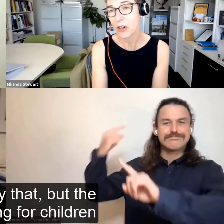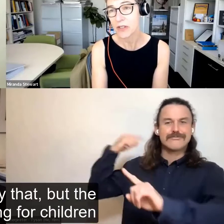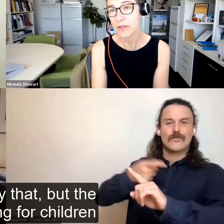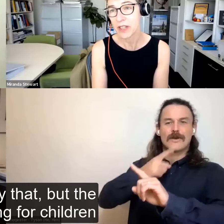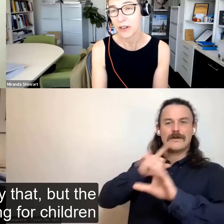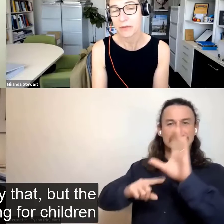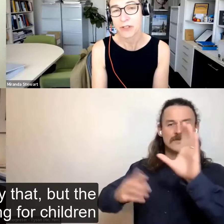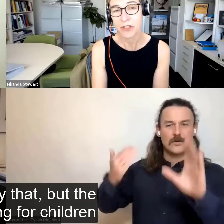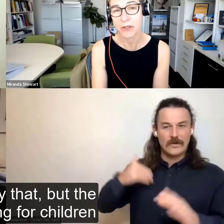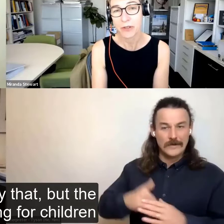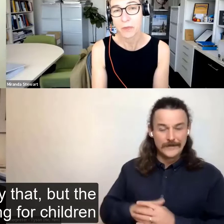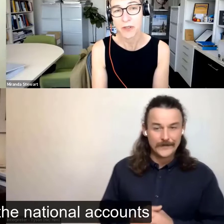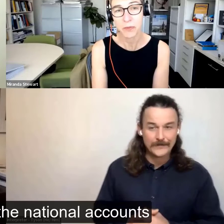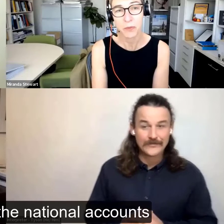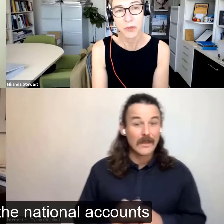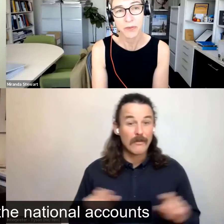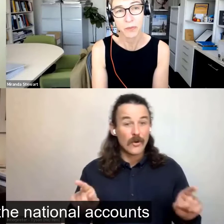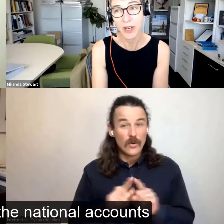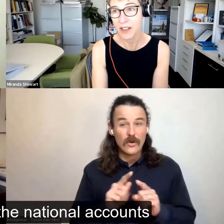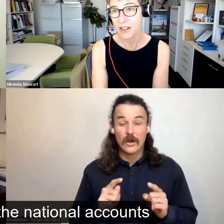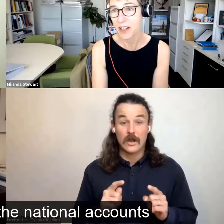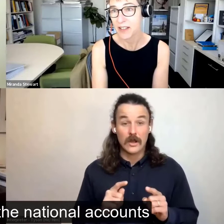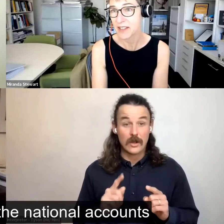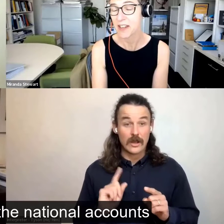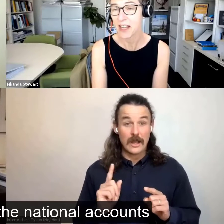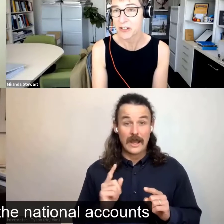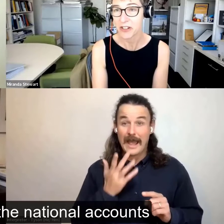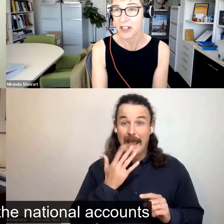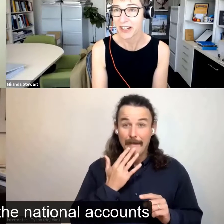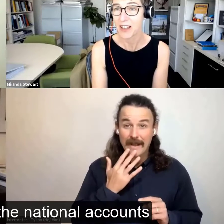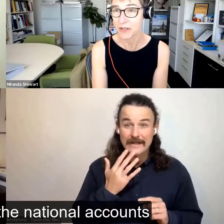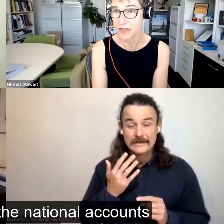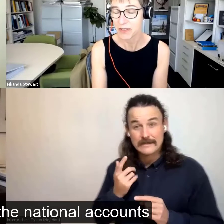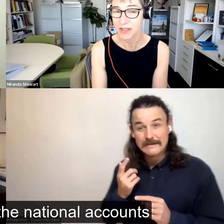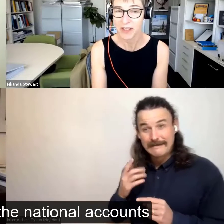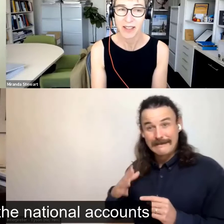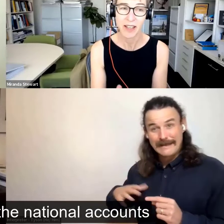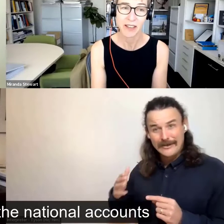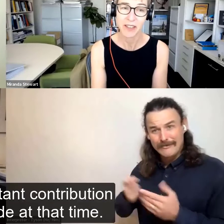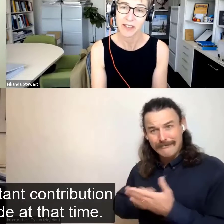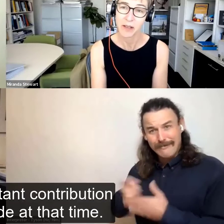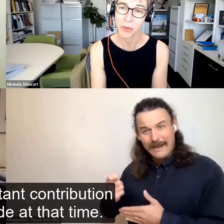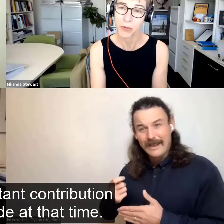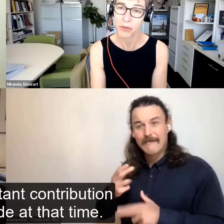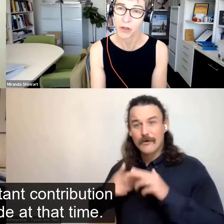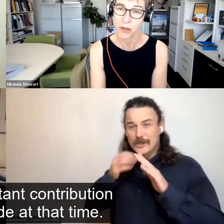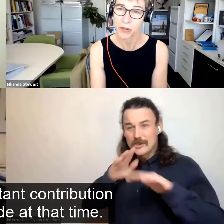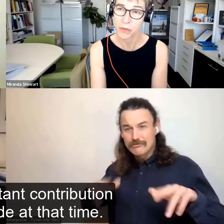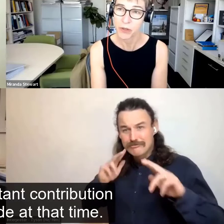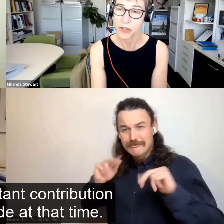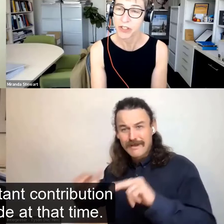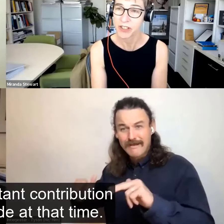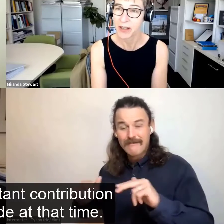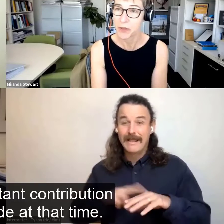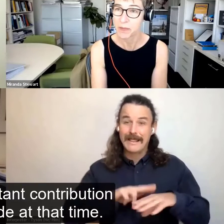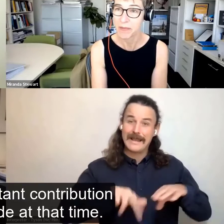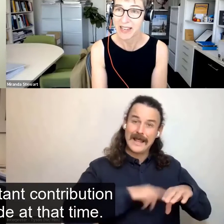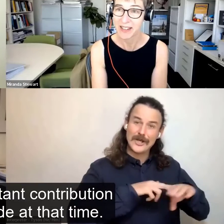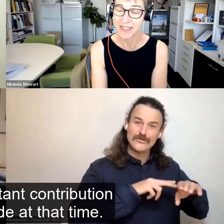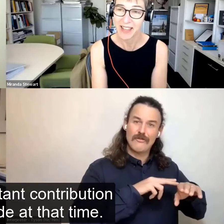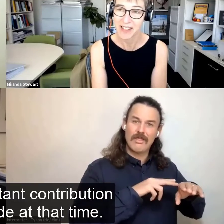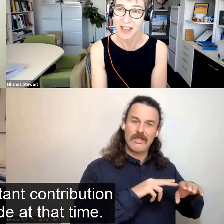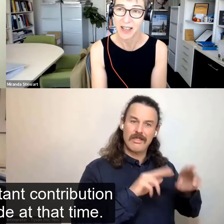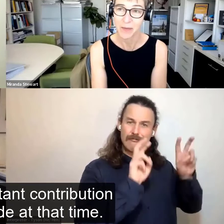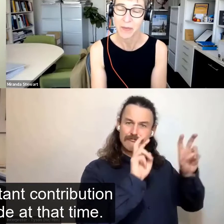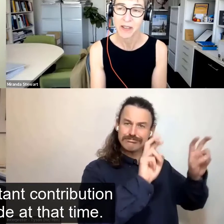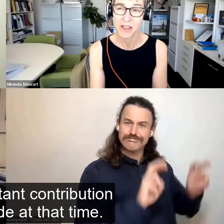but the cost of caring for children was recognised in the national accounts. The important contribution that was